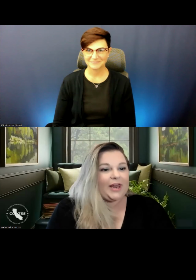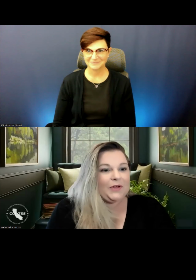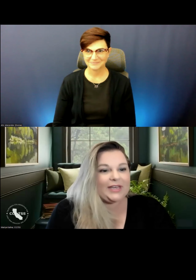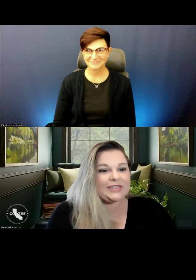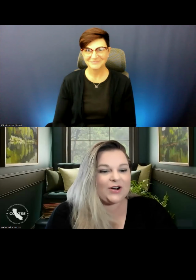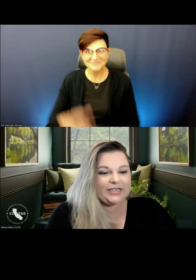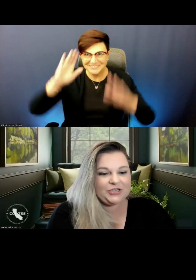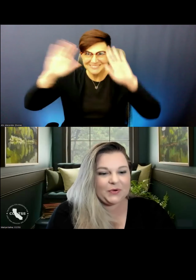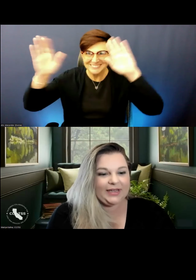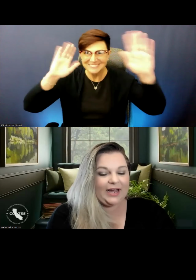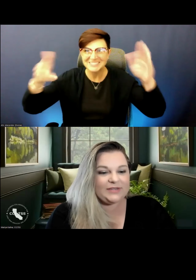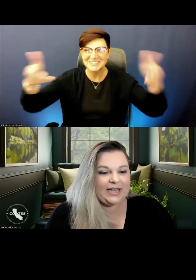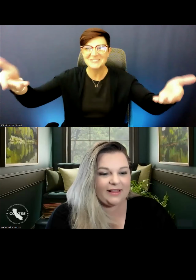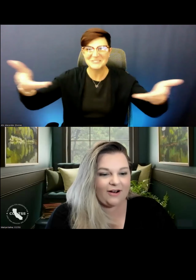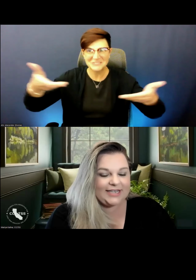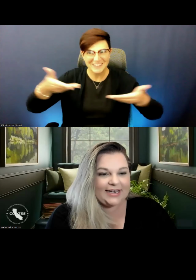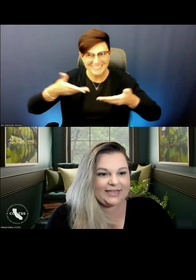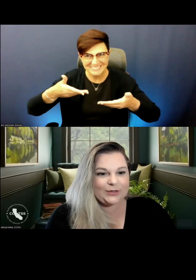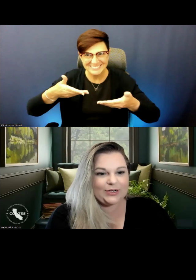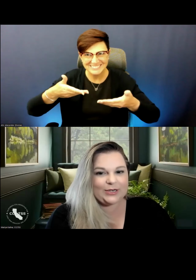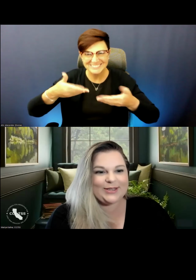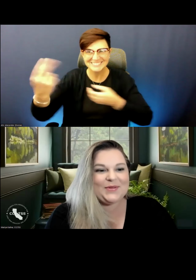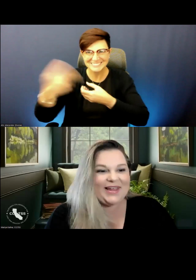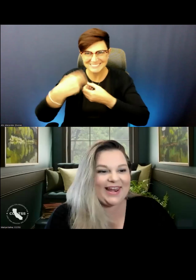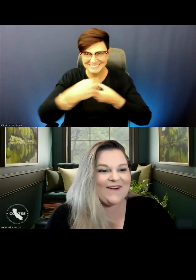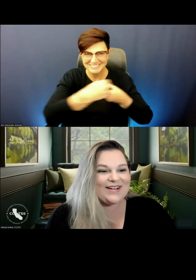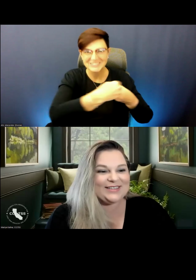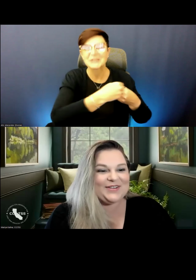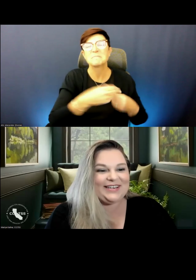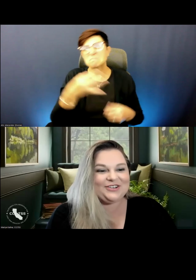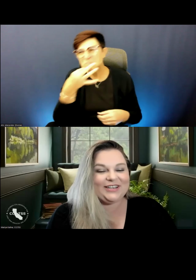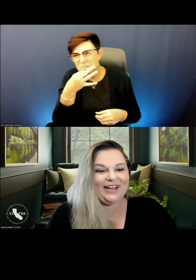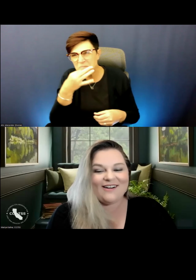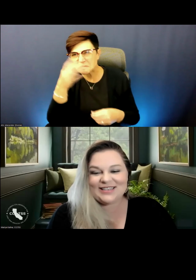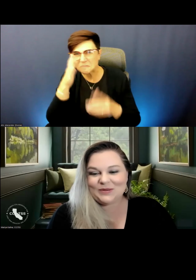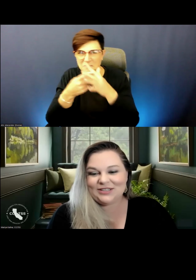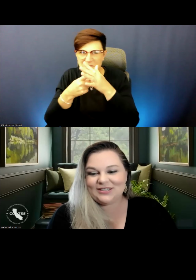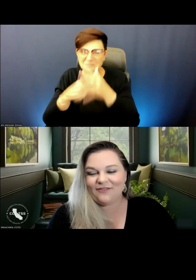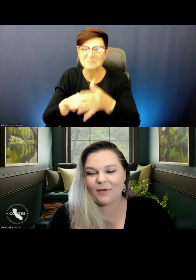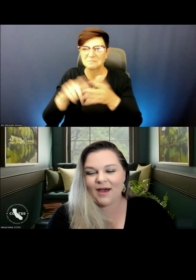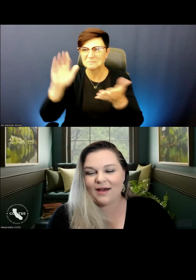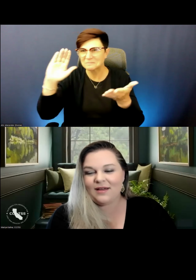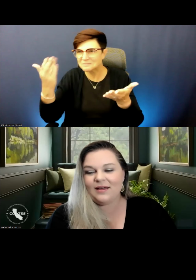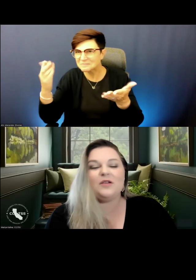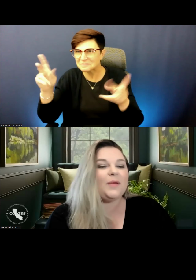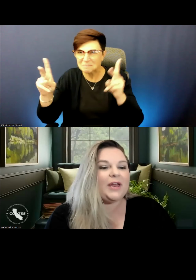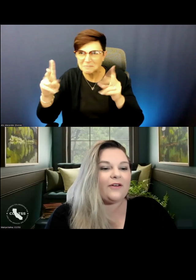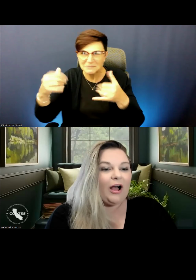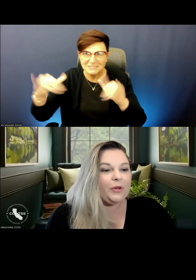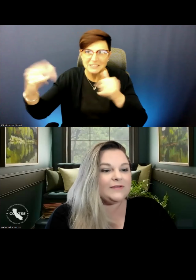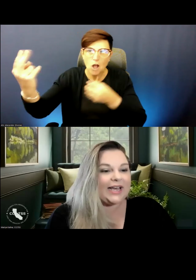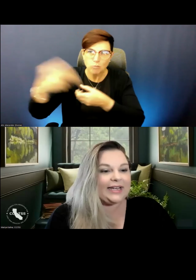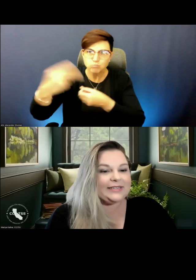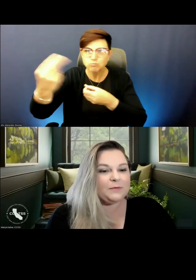Welcome, everybody. We'll get started shortly. I'm seeing that our attendees are slowly getting on, slowly trickling on. So we'll just give them maybe